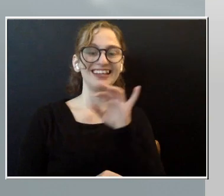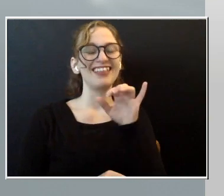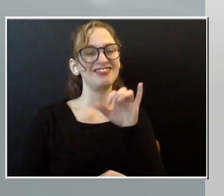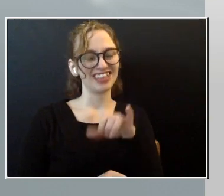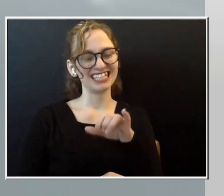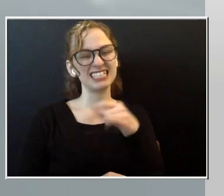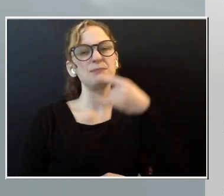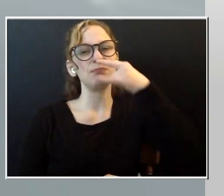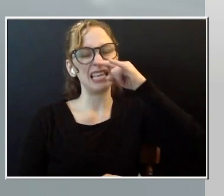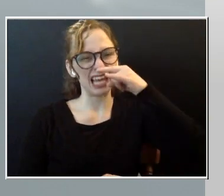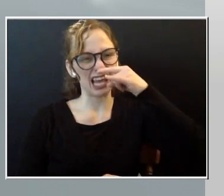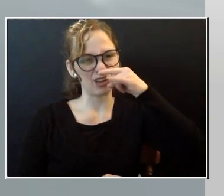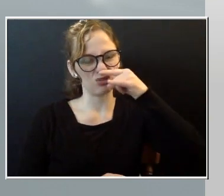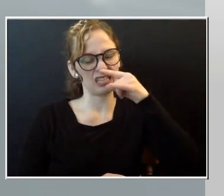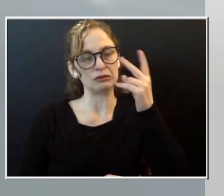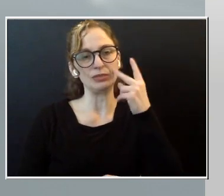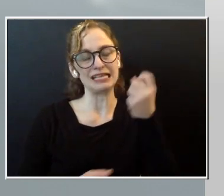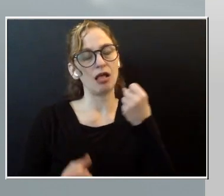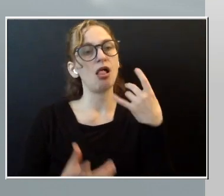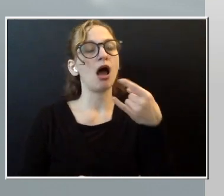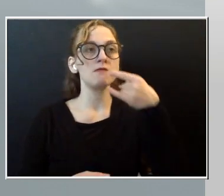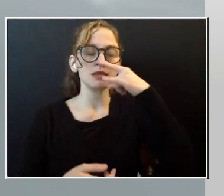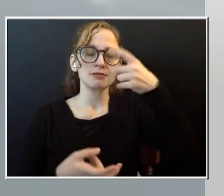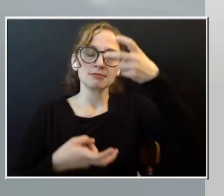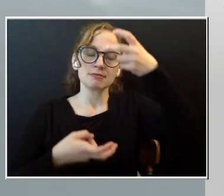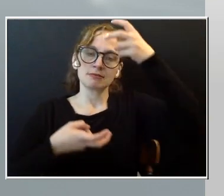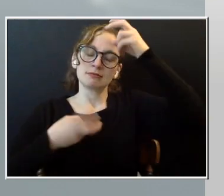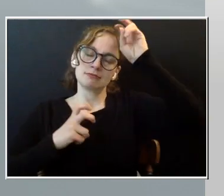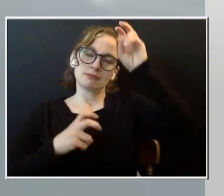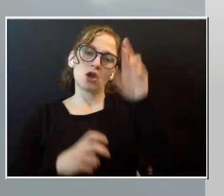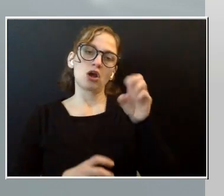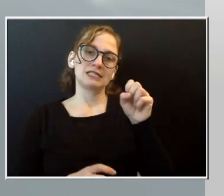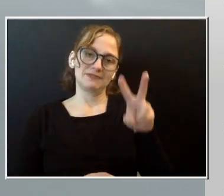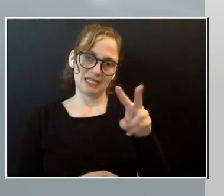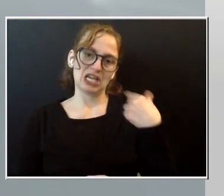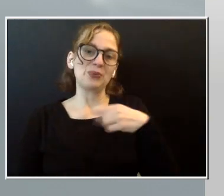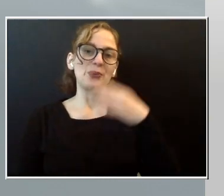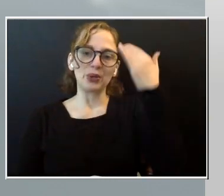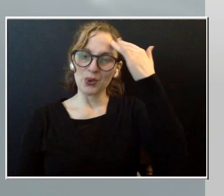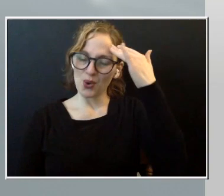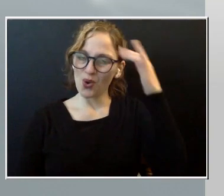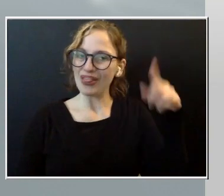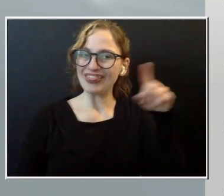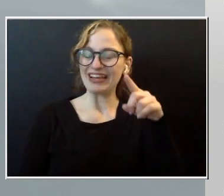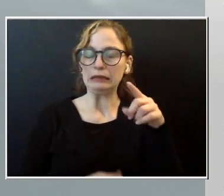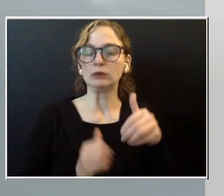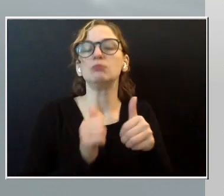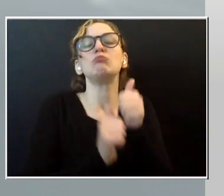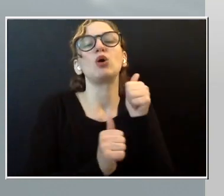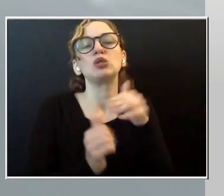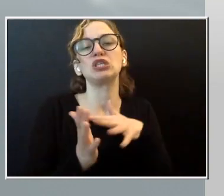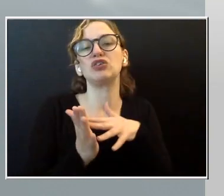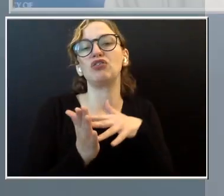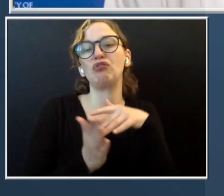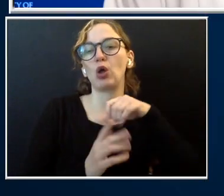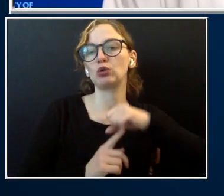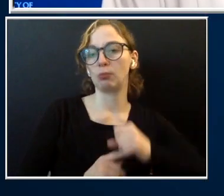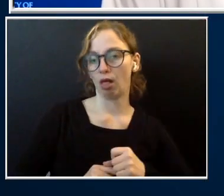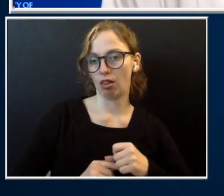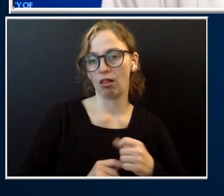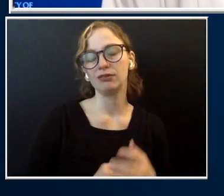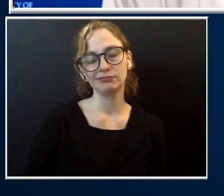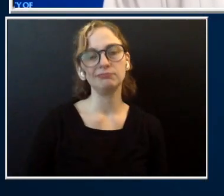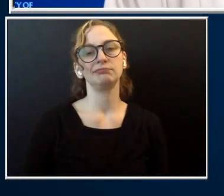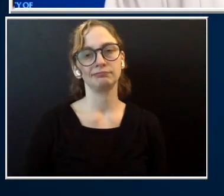pediatric disease out there, and we know those are the most vulnerable, especially for RSV disease. So. Yeah. I think the challenge for us is